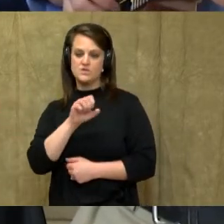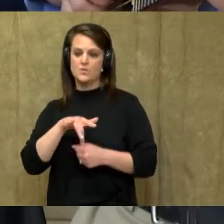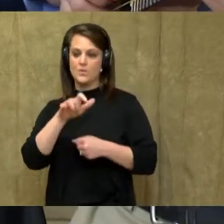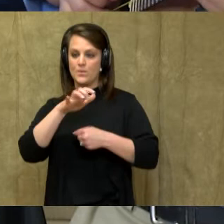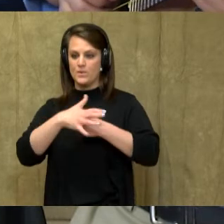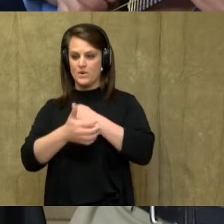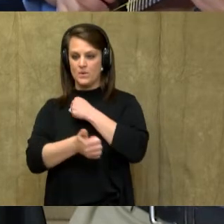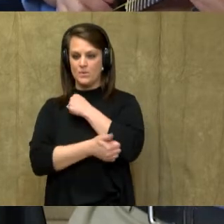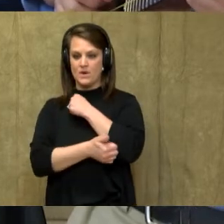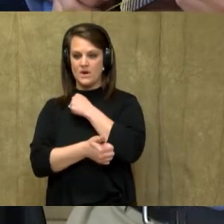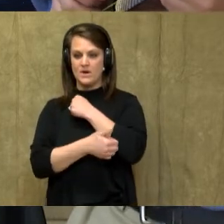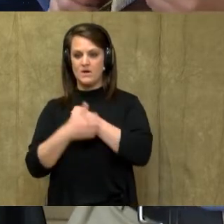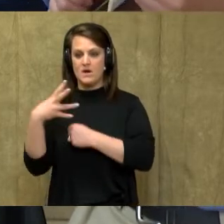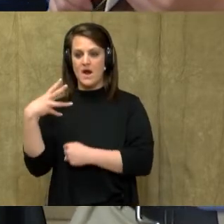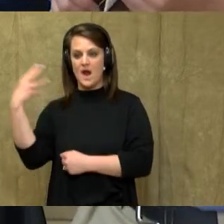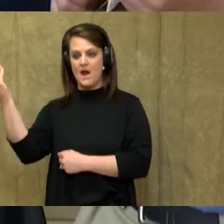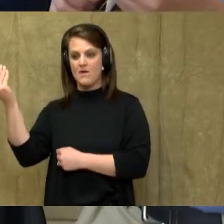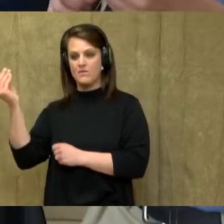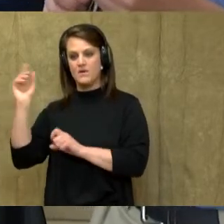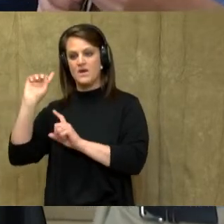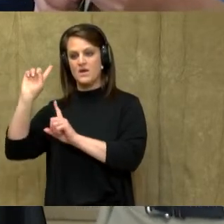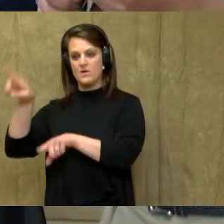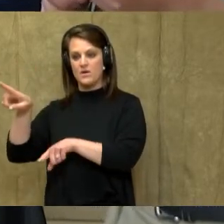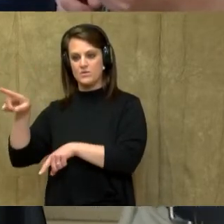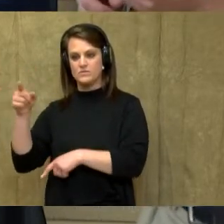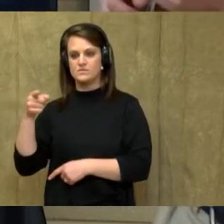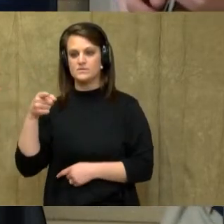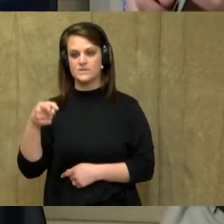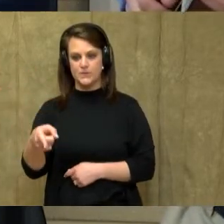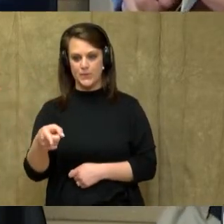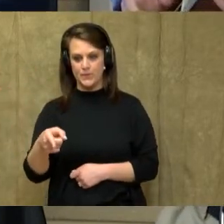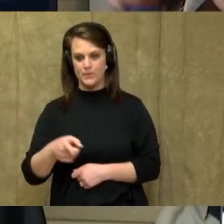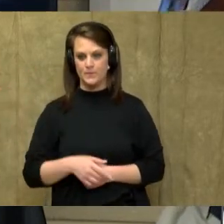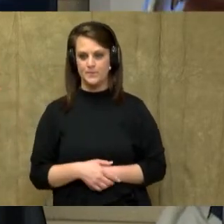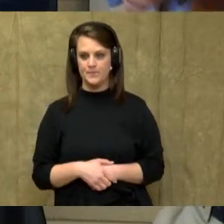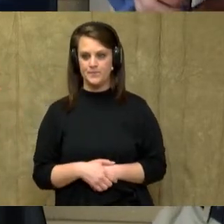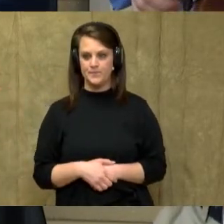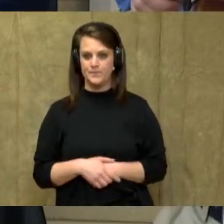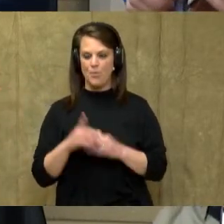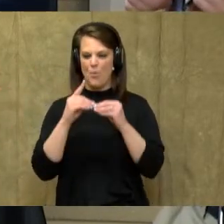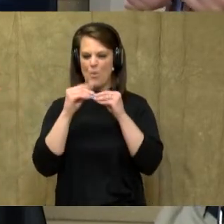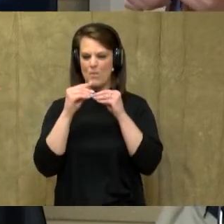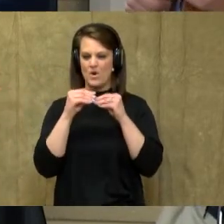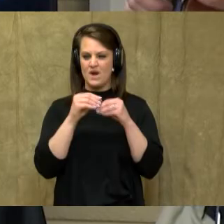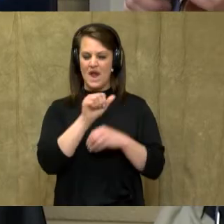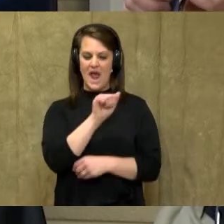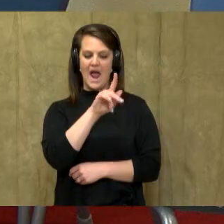Acca-bacca, soda cracker, out goes you. One more time.